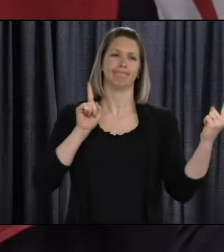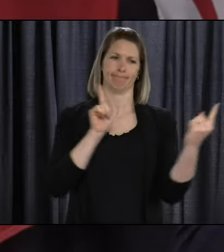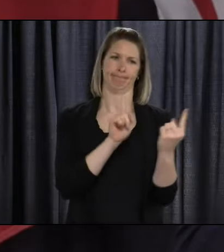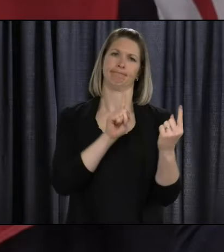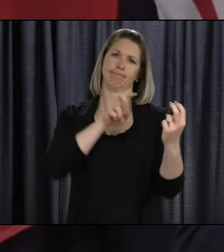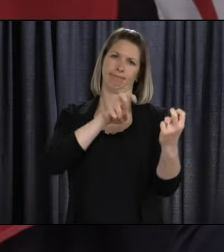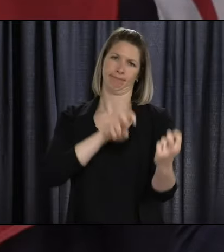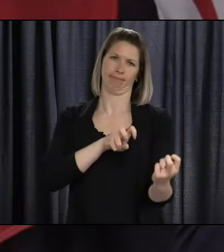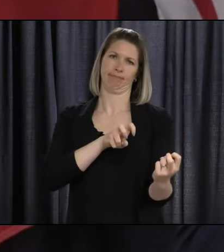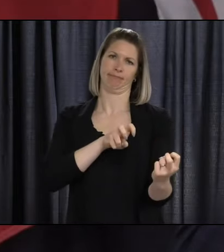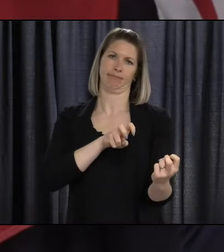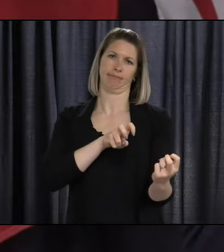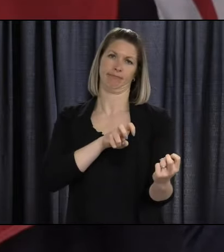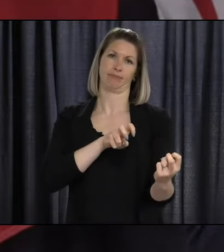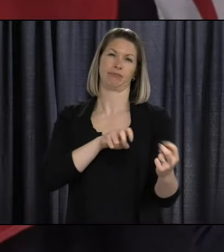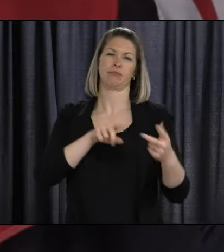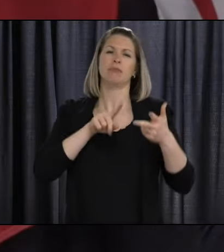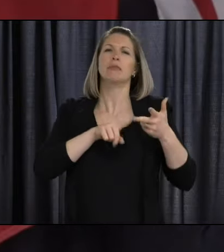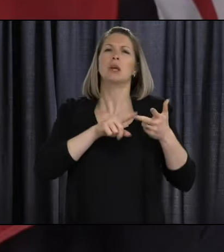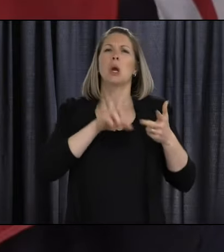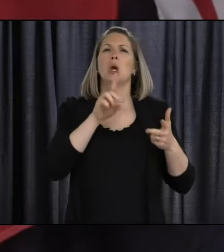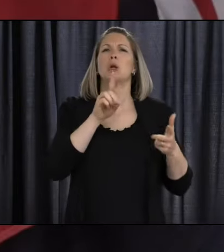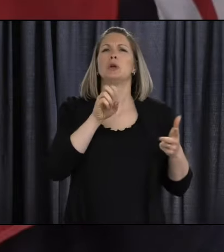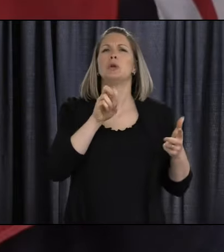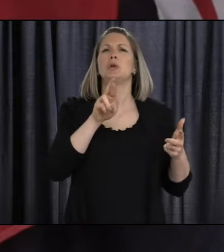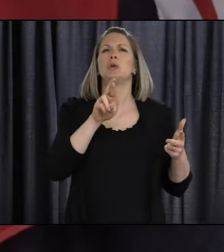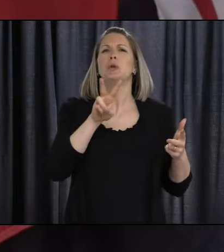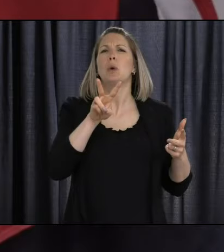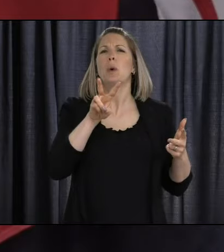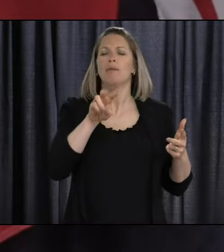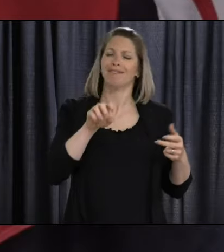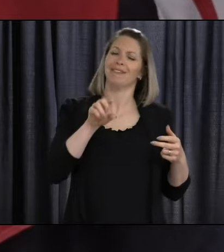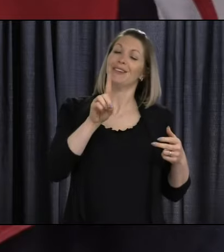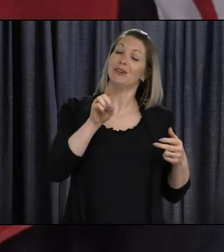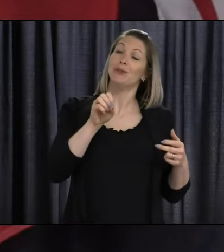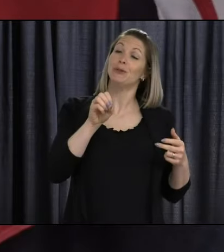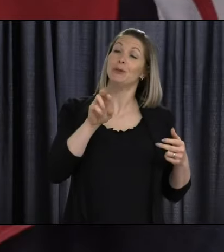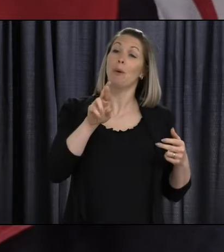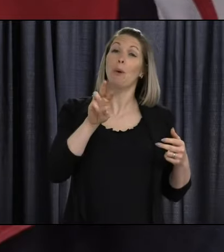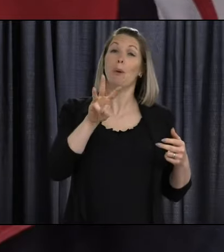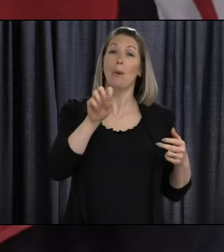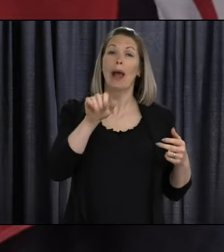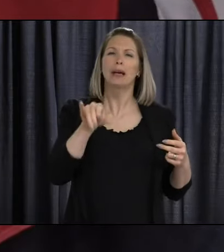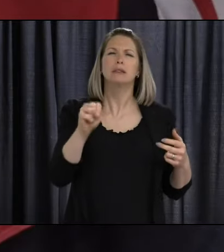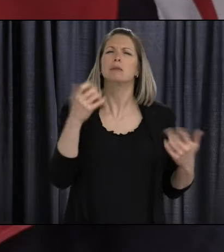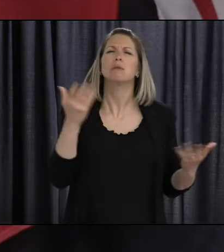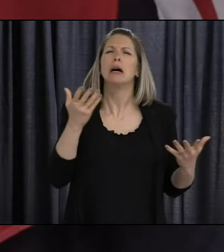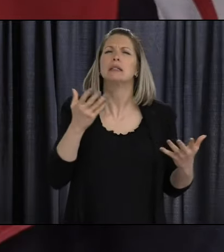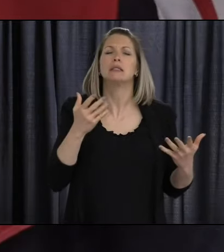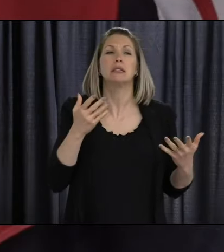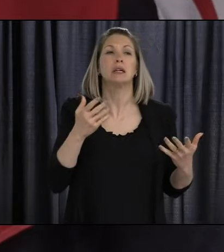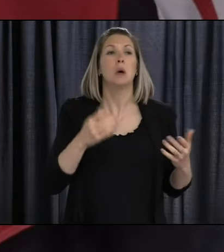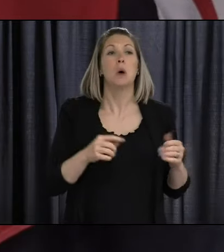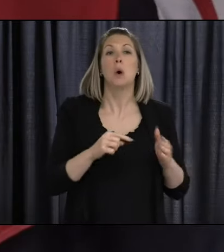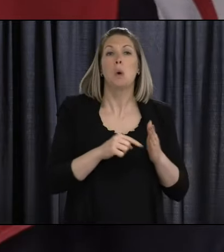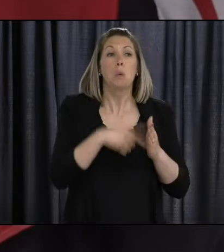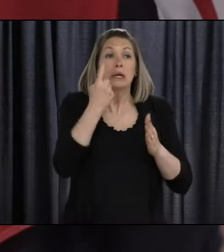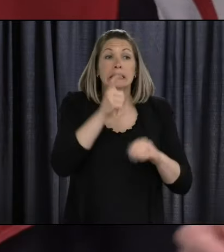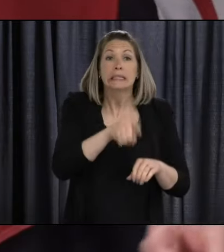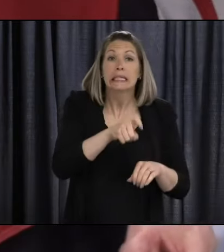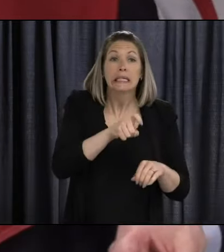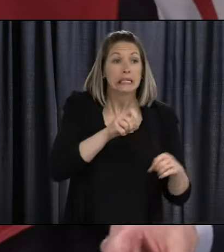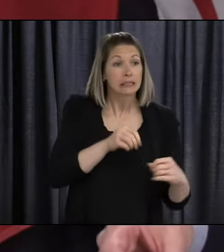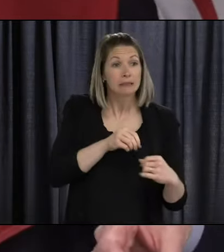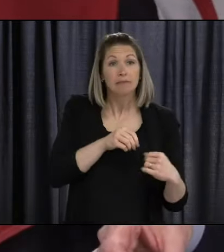person. What Doorways does is it offers a one session at a time approach. It serves children,